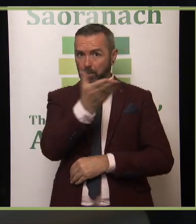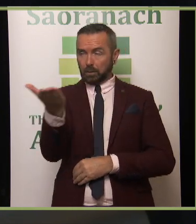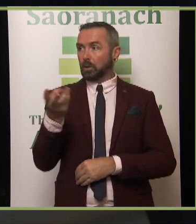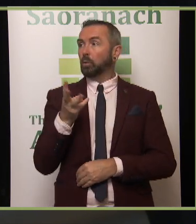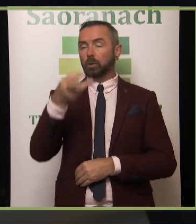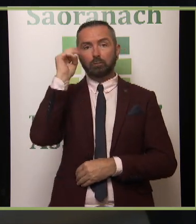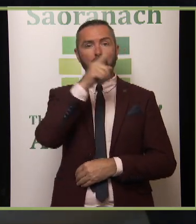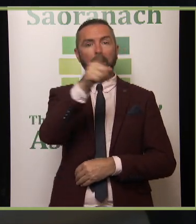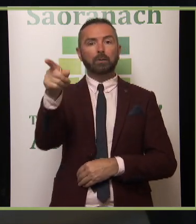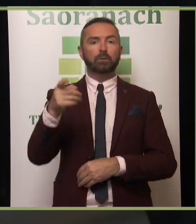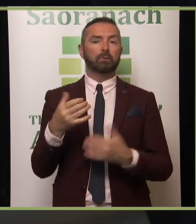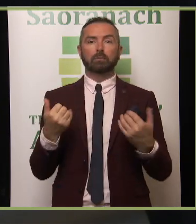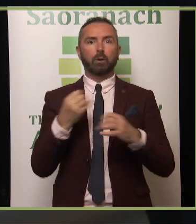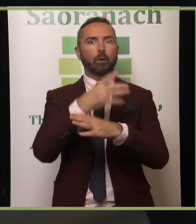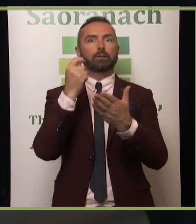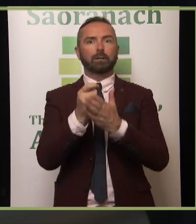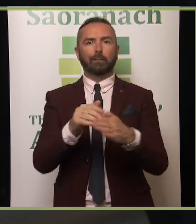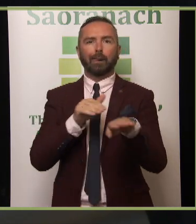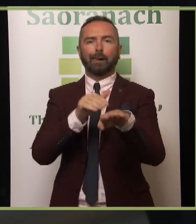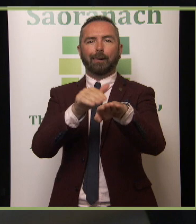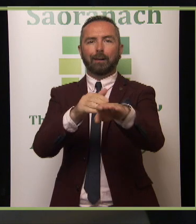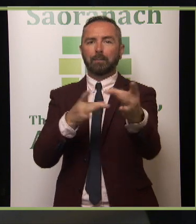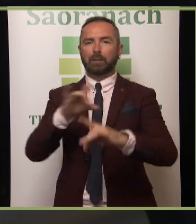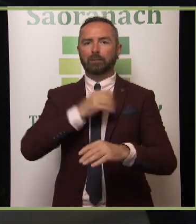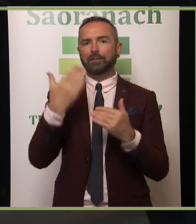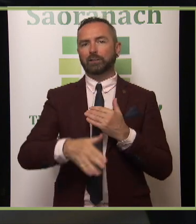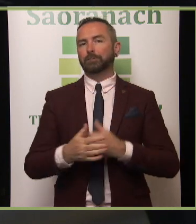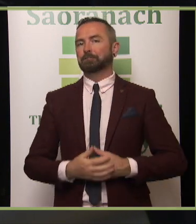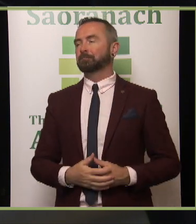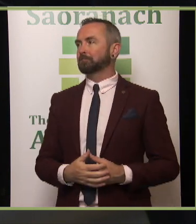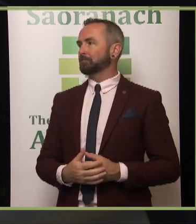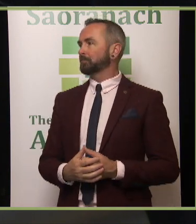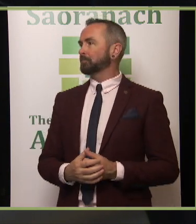you incessantly to make sure that you're doing that.